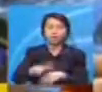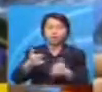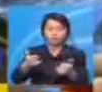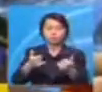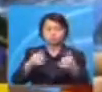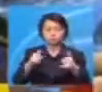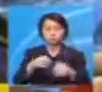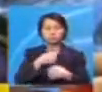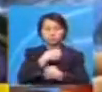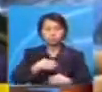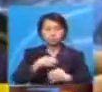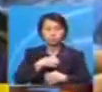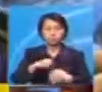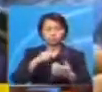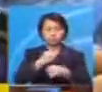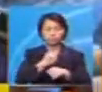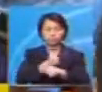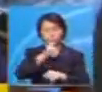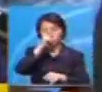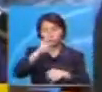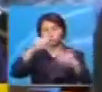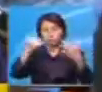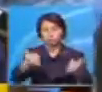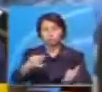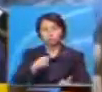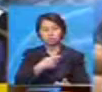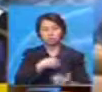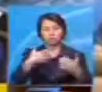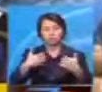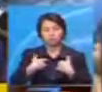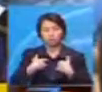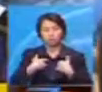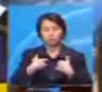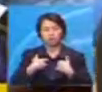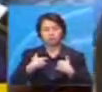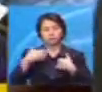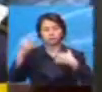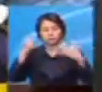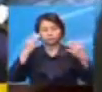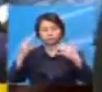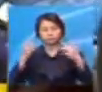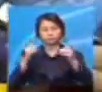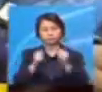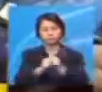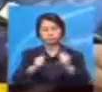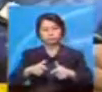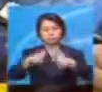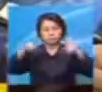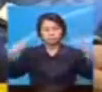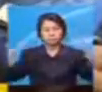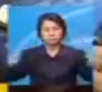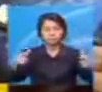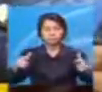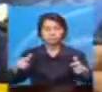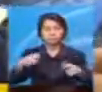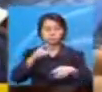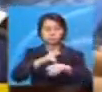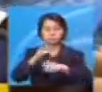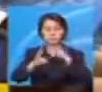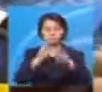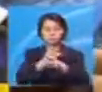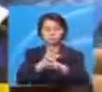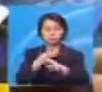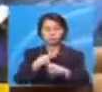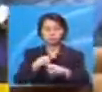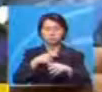playing and we we make sure that now we are having a millenium falcon building like the largest in the world so we always keep the